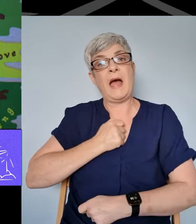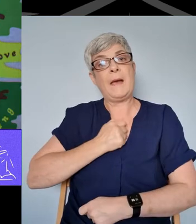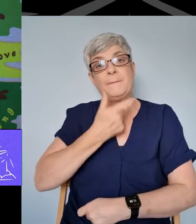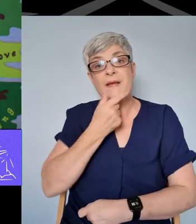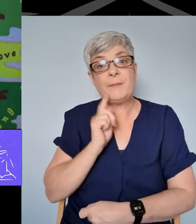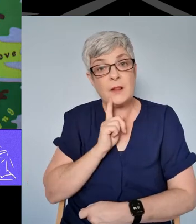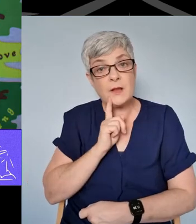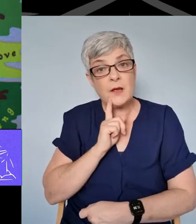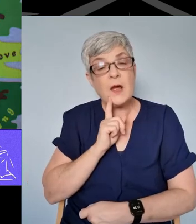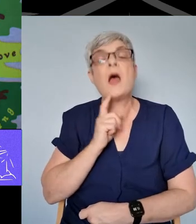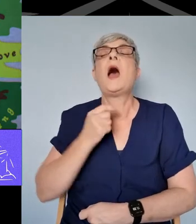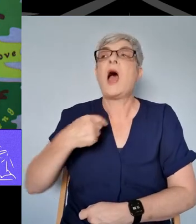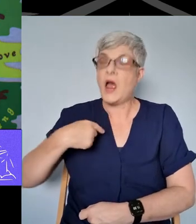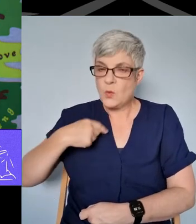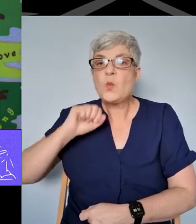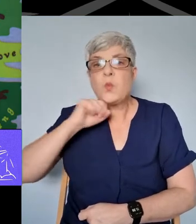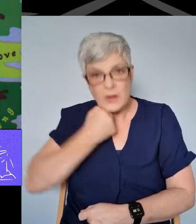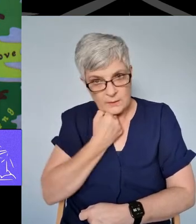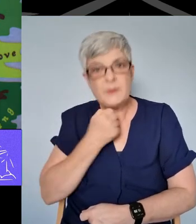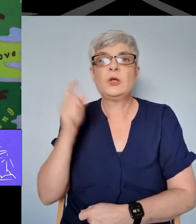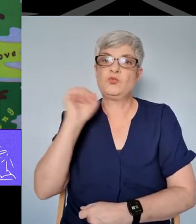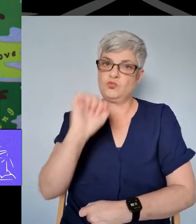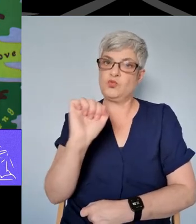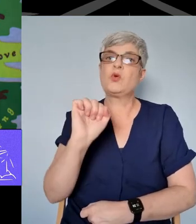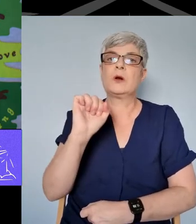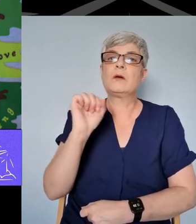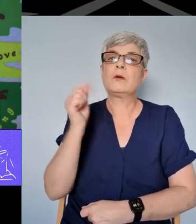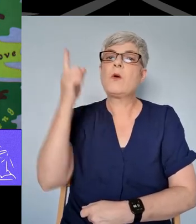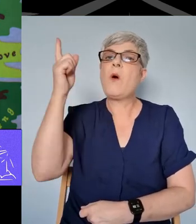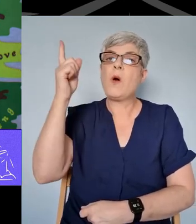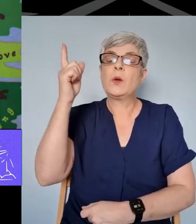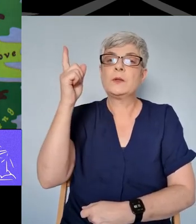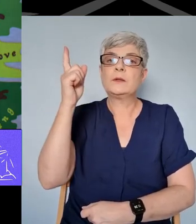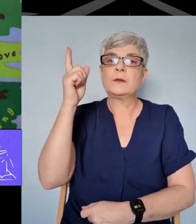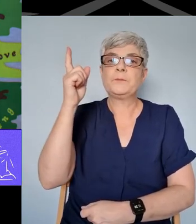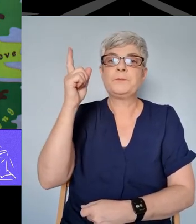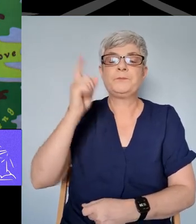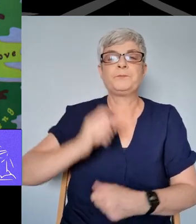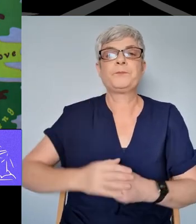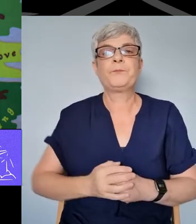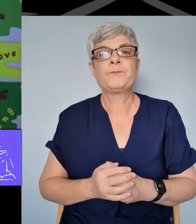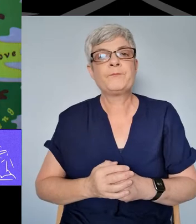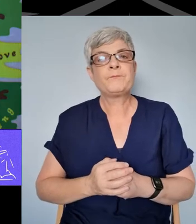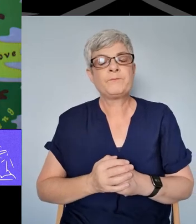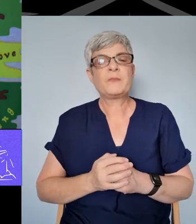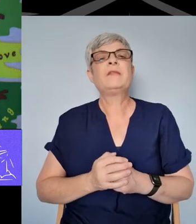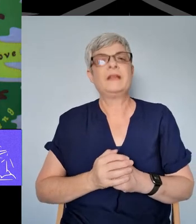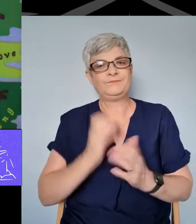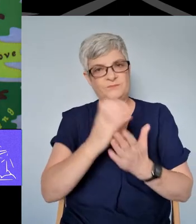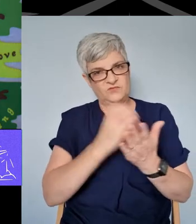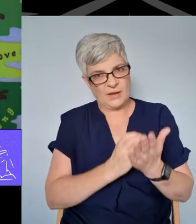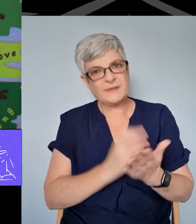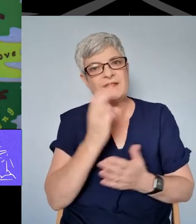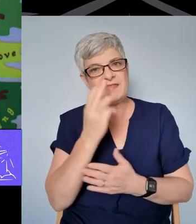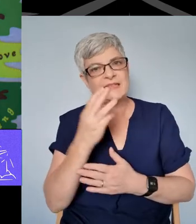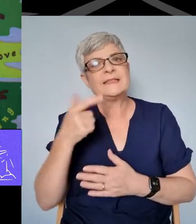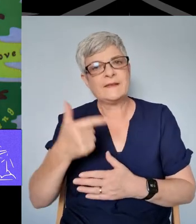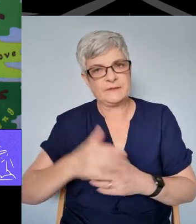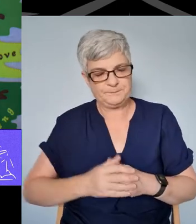and I will be your God." And then in chapter